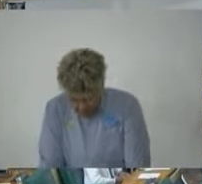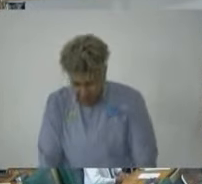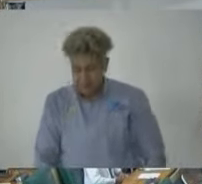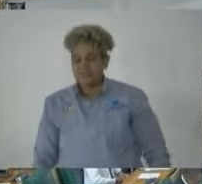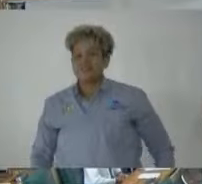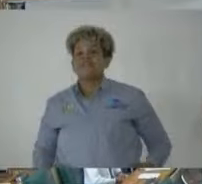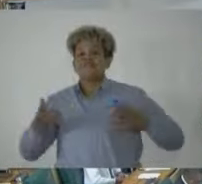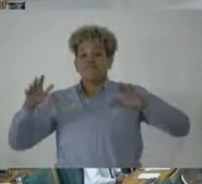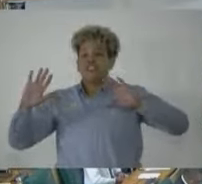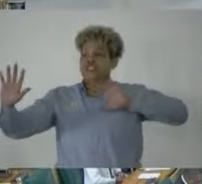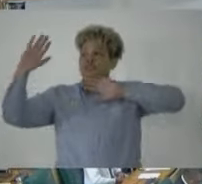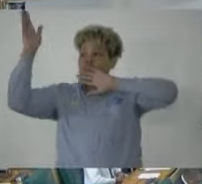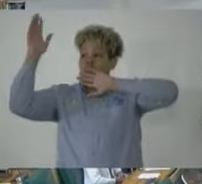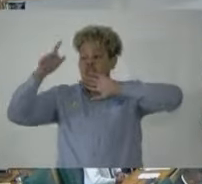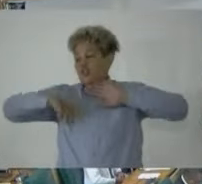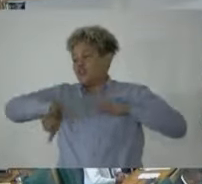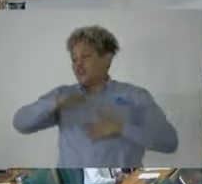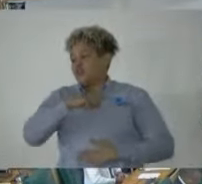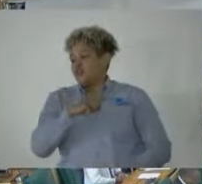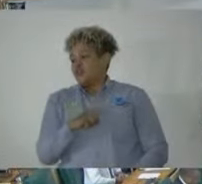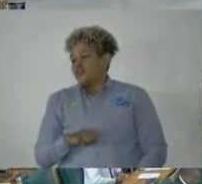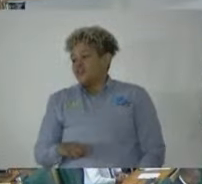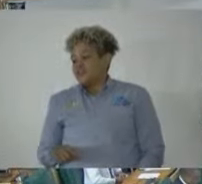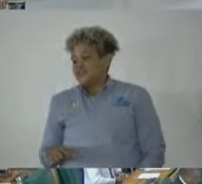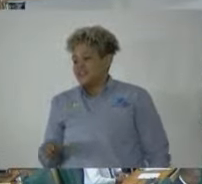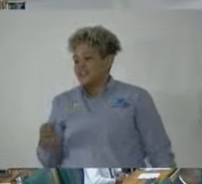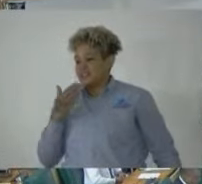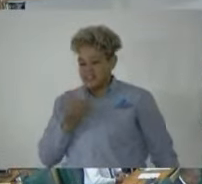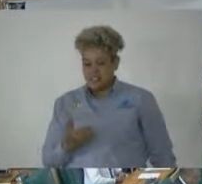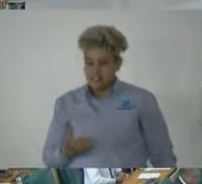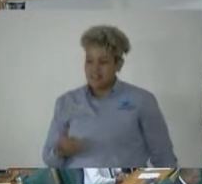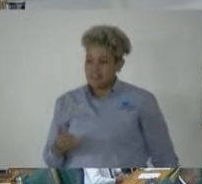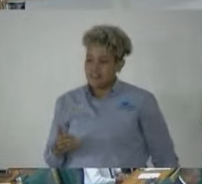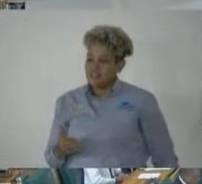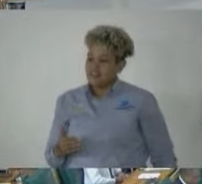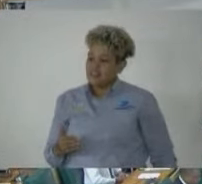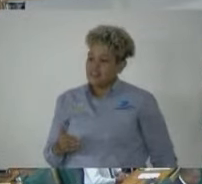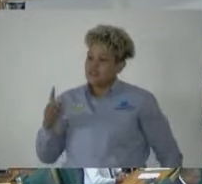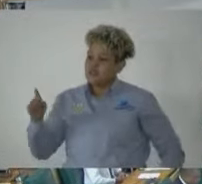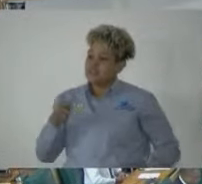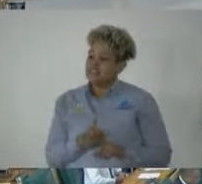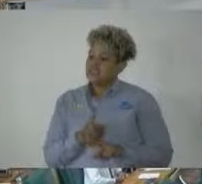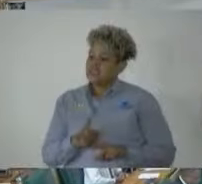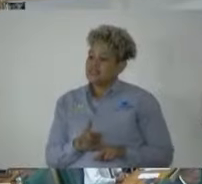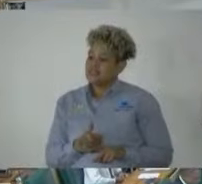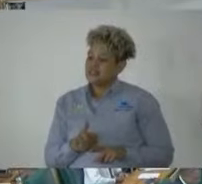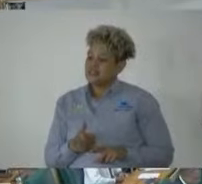allow him to complete his presentation. May it please you.